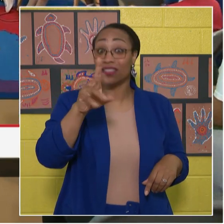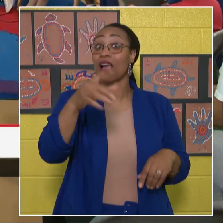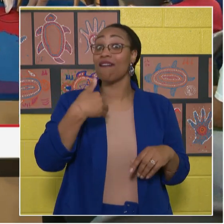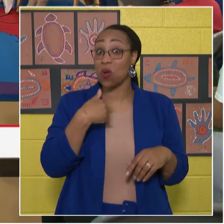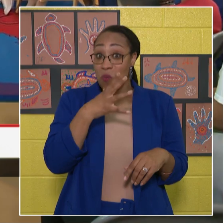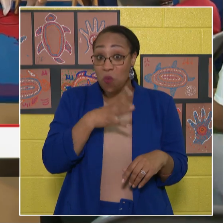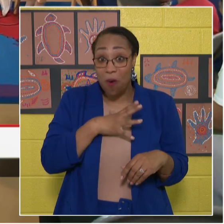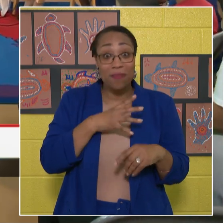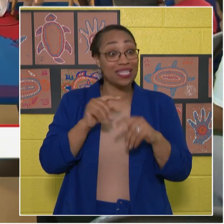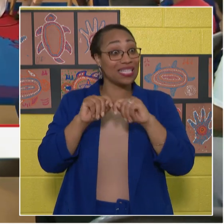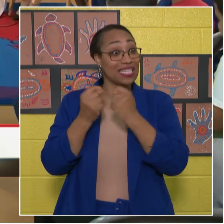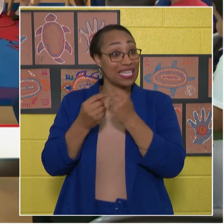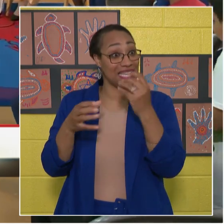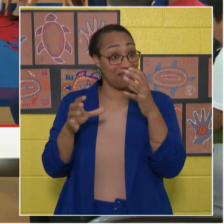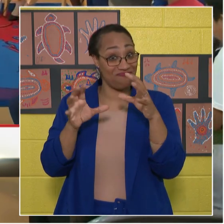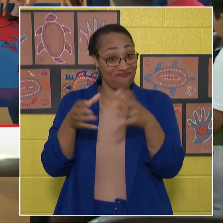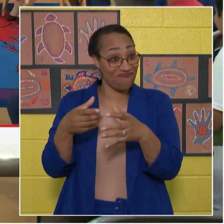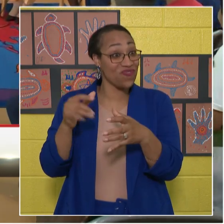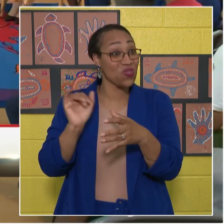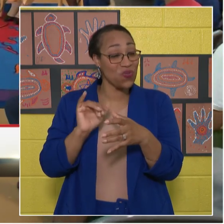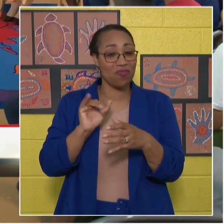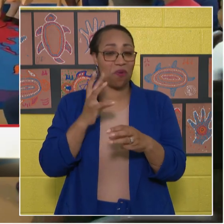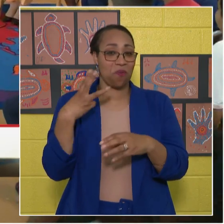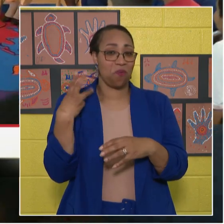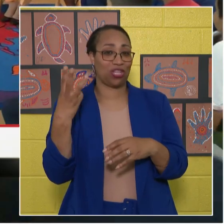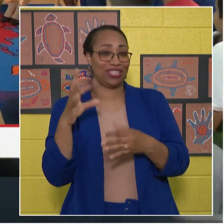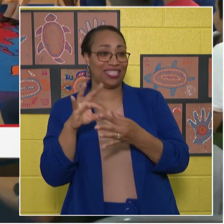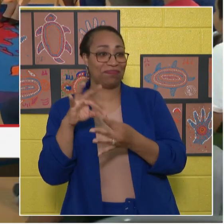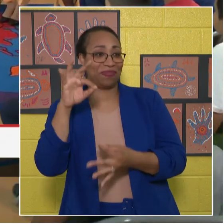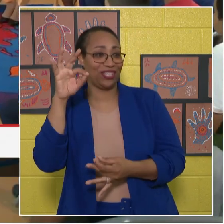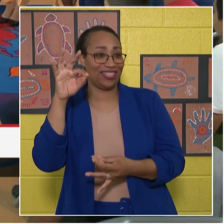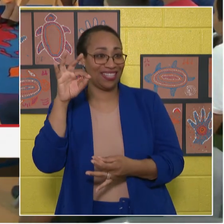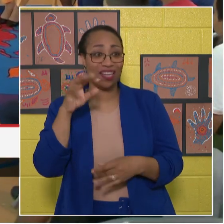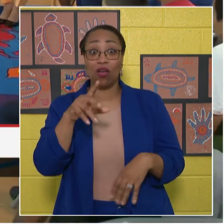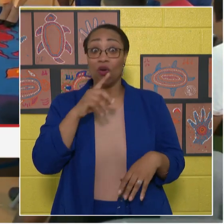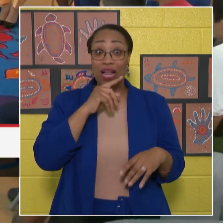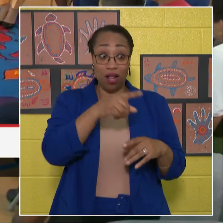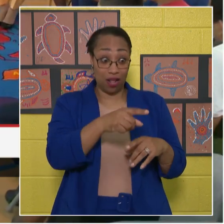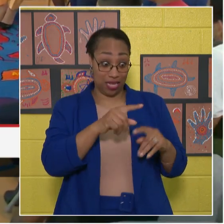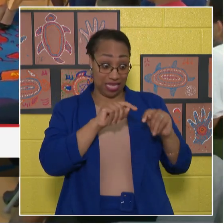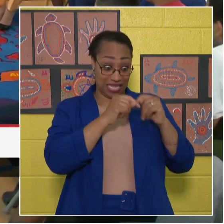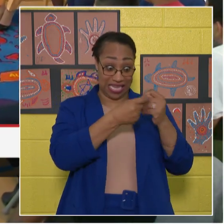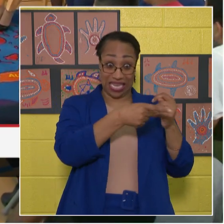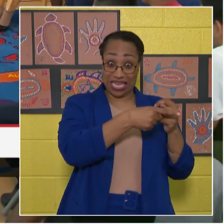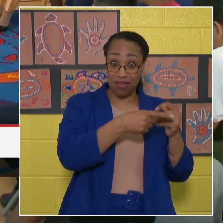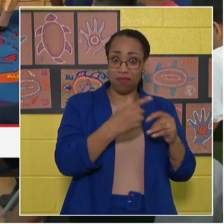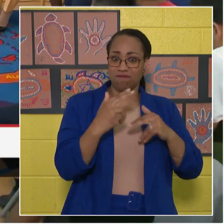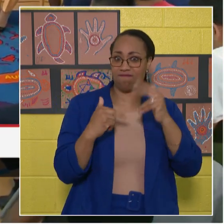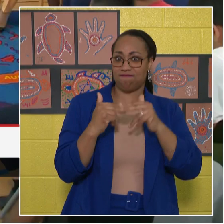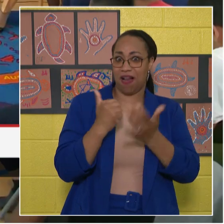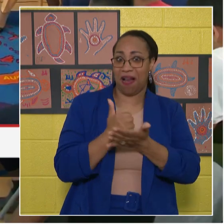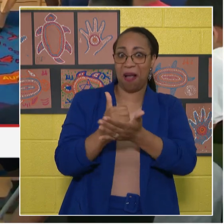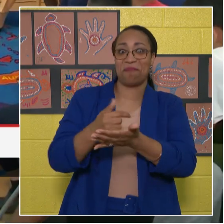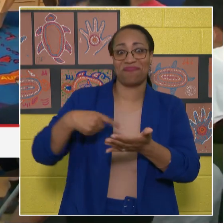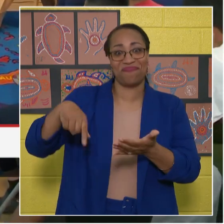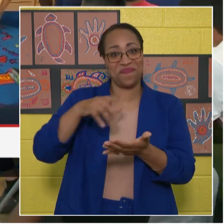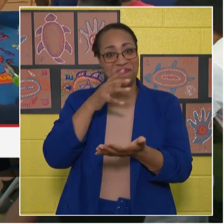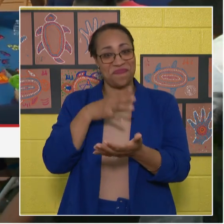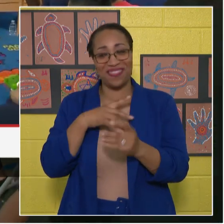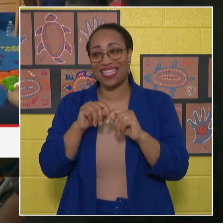a city build the stadium that they play in. So that's really important. Let's right here in the